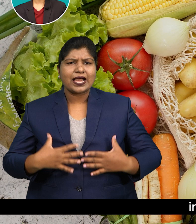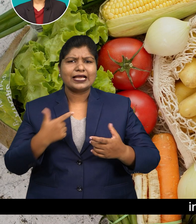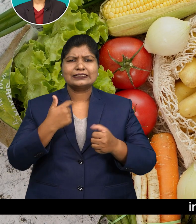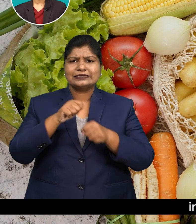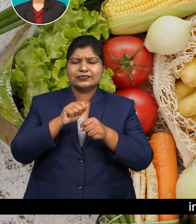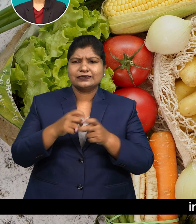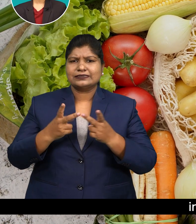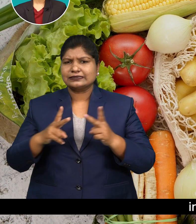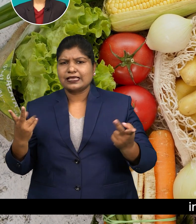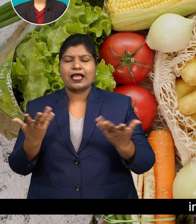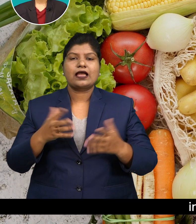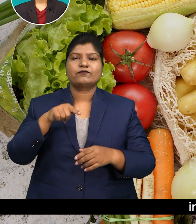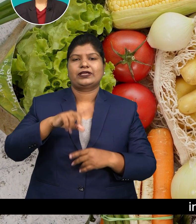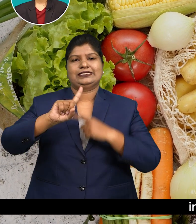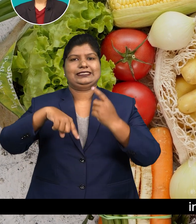the next video.